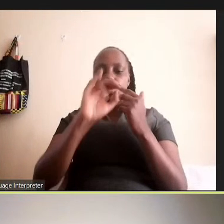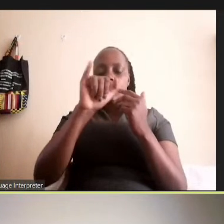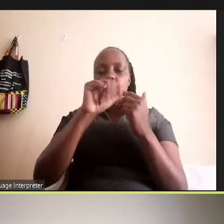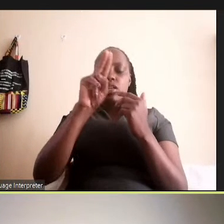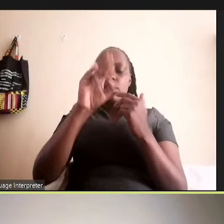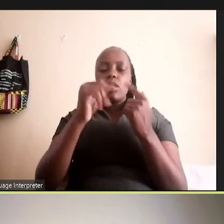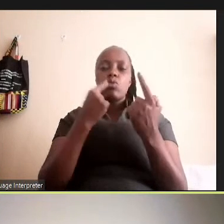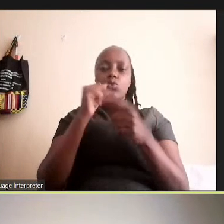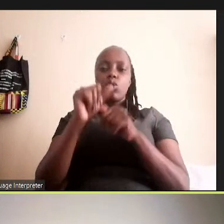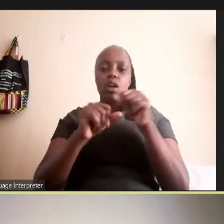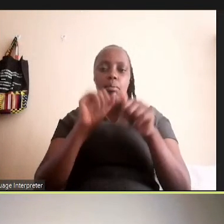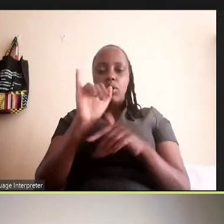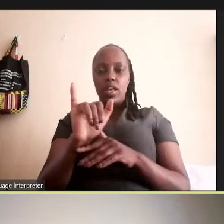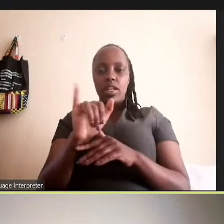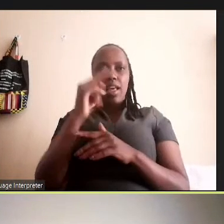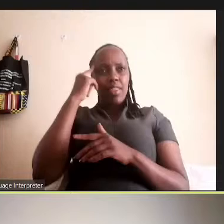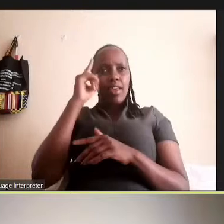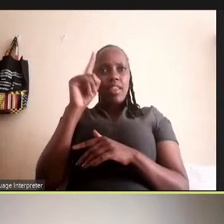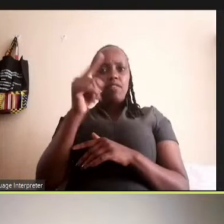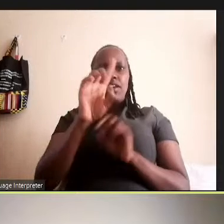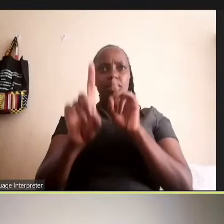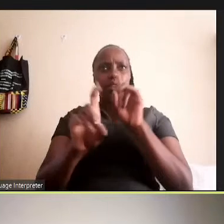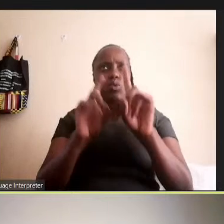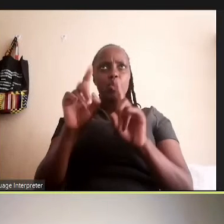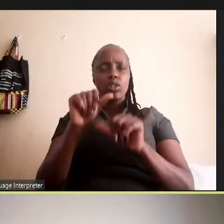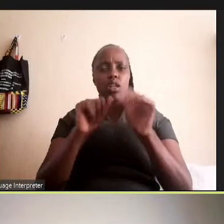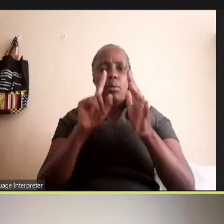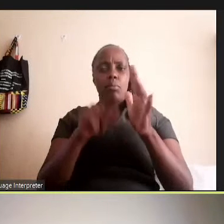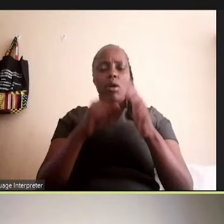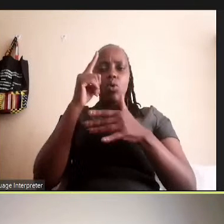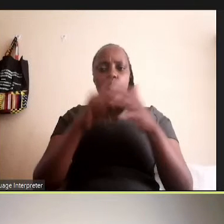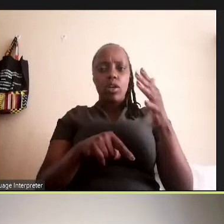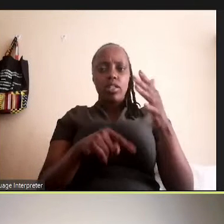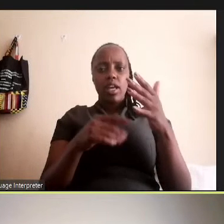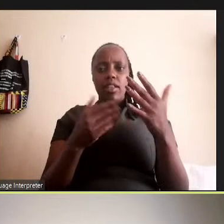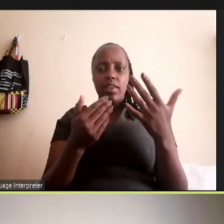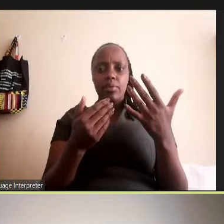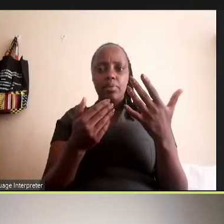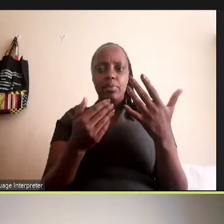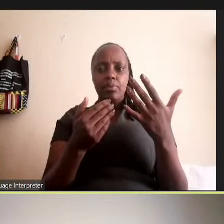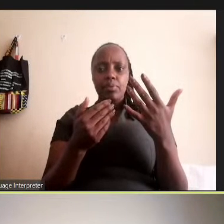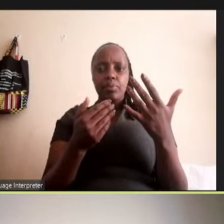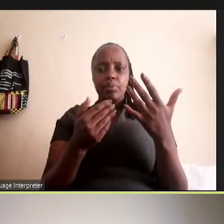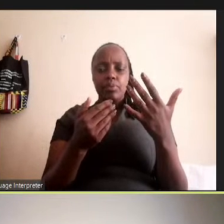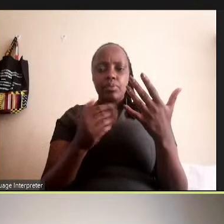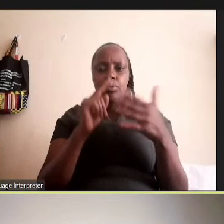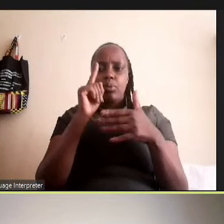to that. I think the first question is around what are the